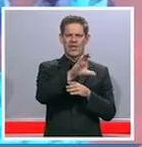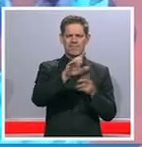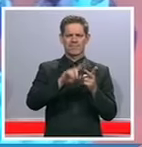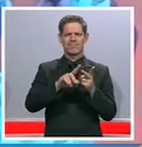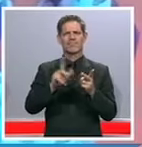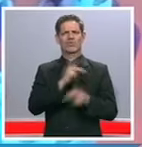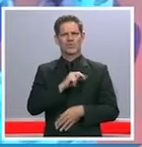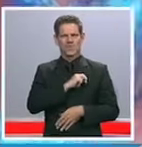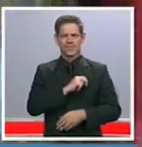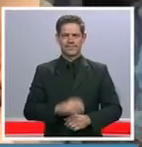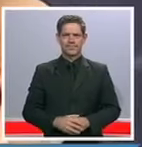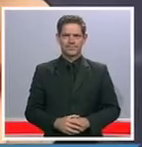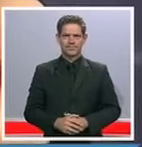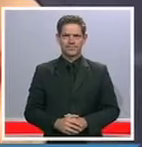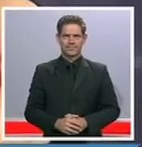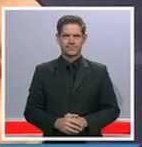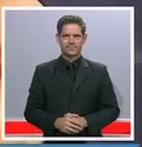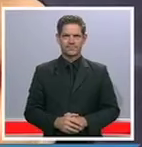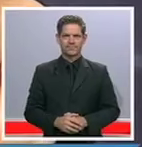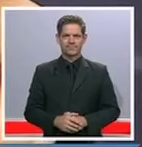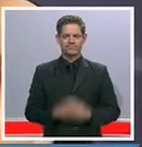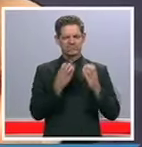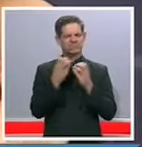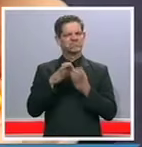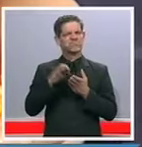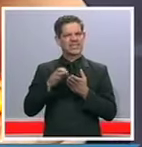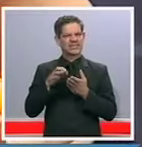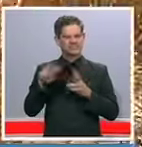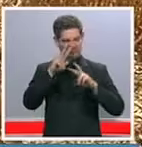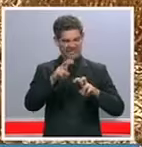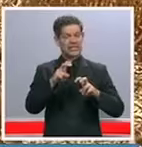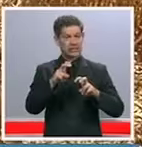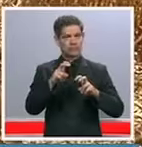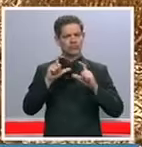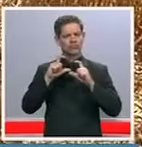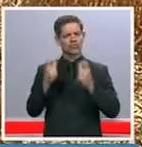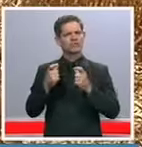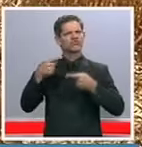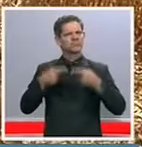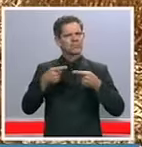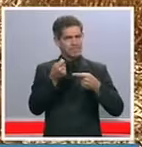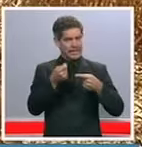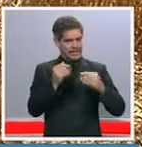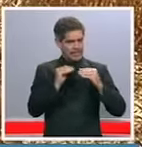the Northern Cape. The Competition Commission investigates maize price fixing.